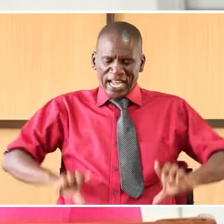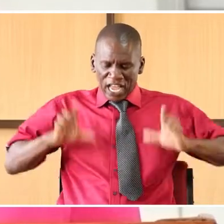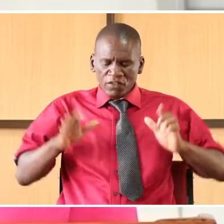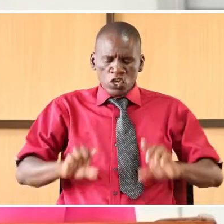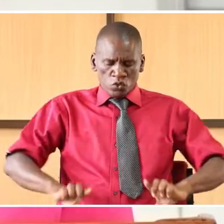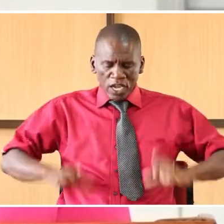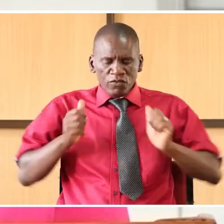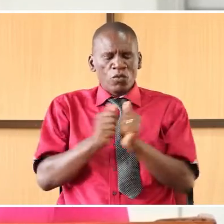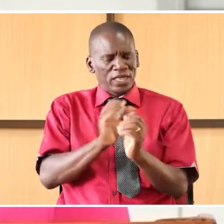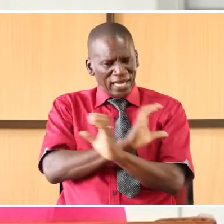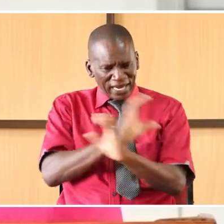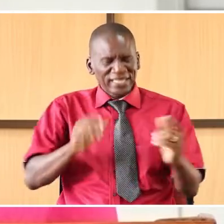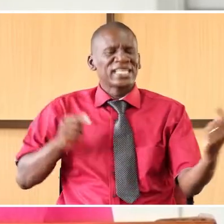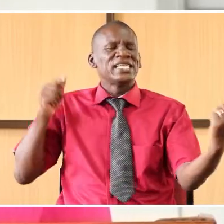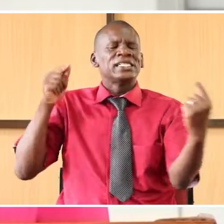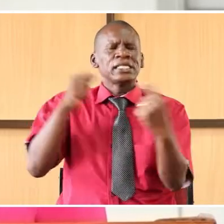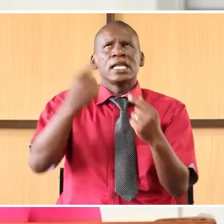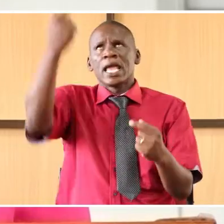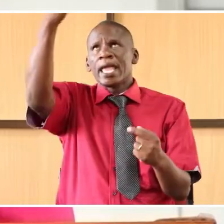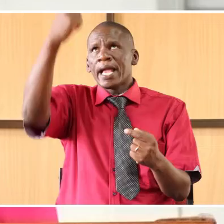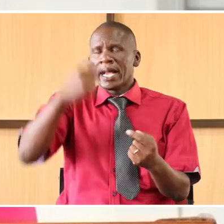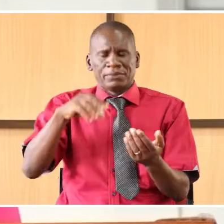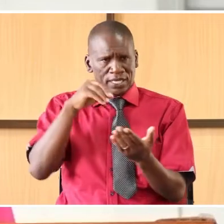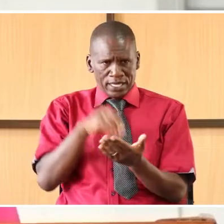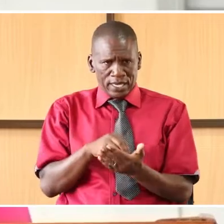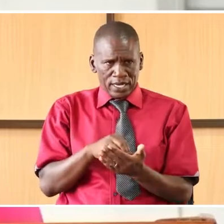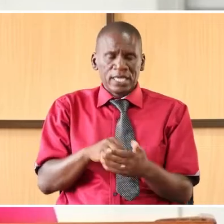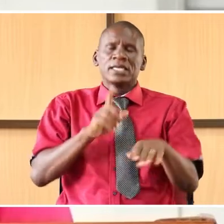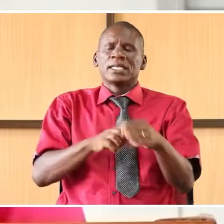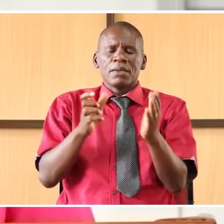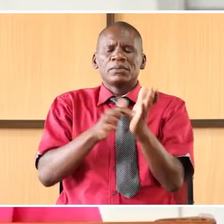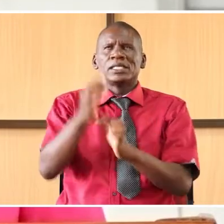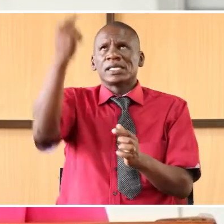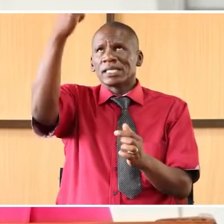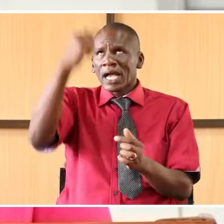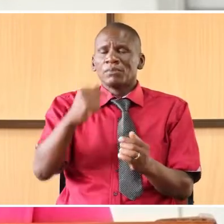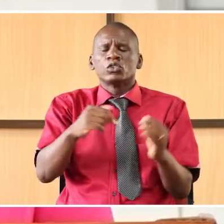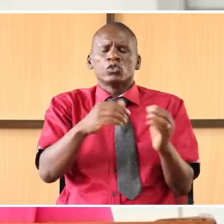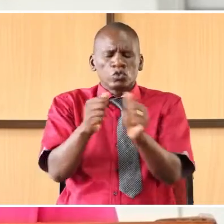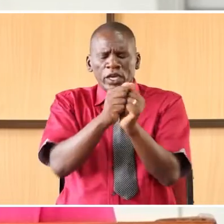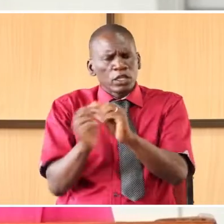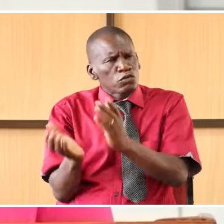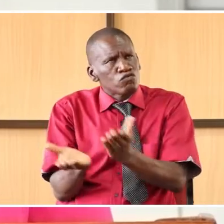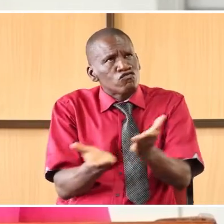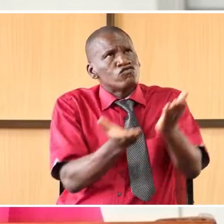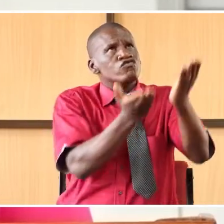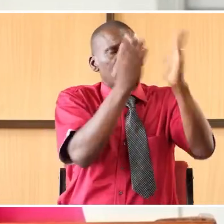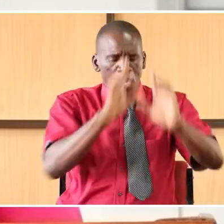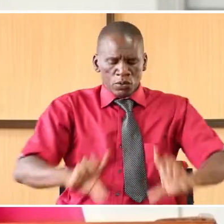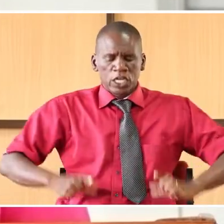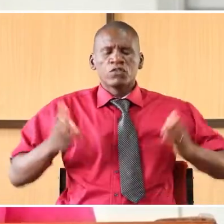live a life of Christ until he comes. And when he comes, we go with him and live with him